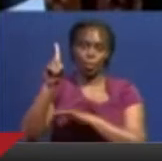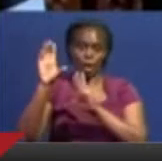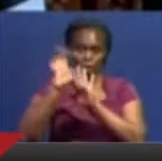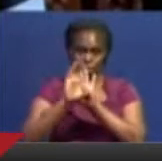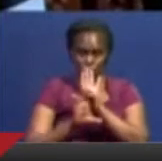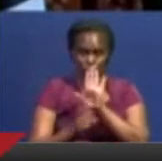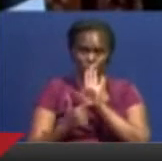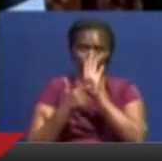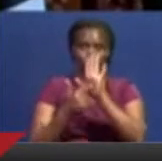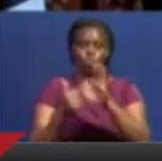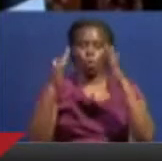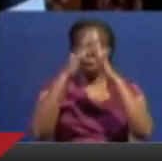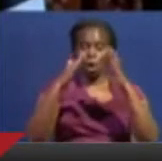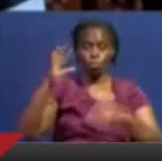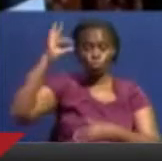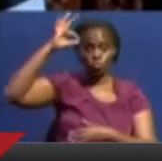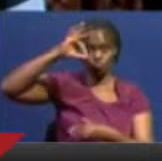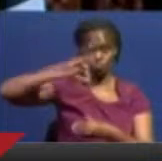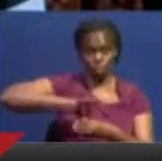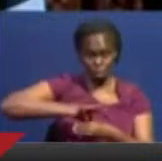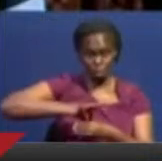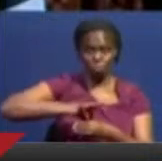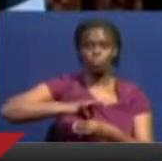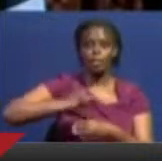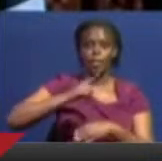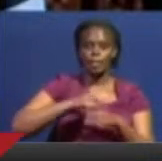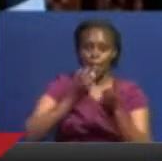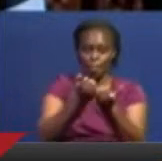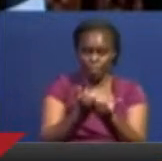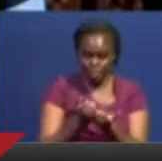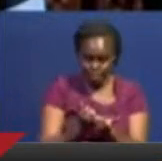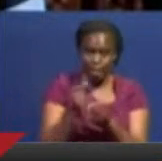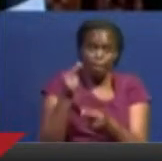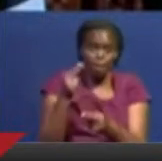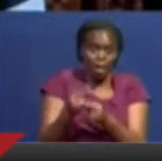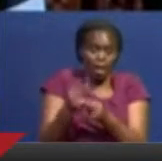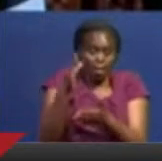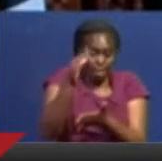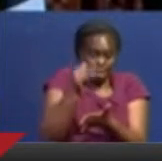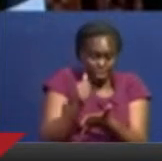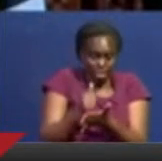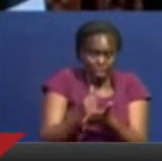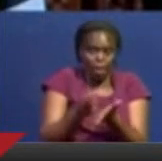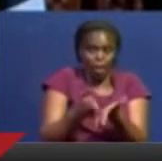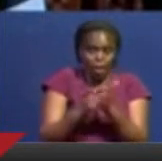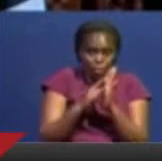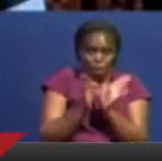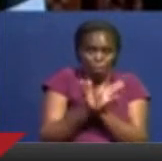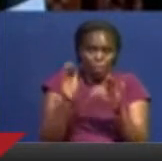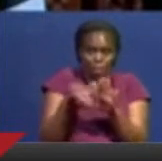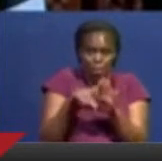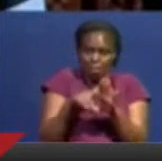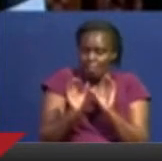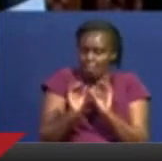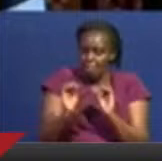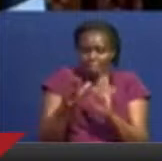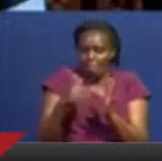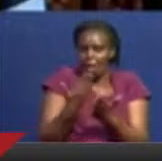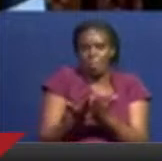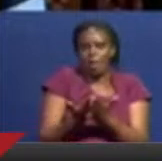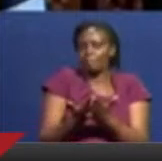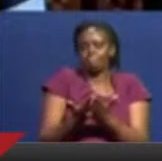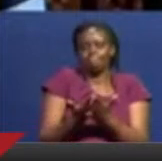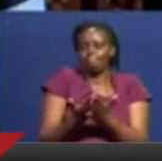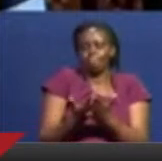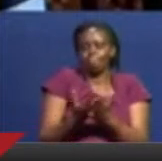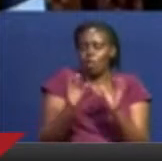Constitution contemplates the House to vote upon receiving the nomination, the requirement for public participation is not applicable in